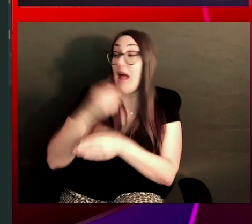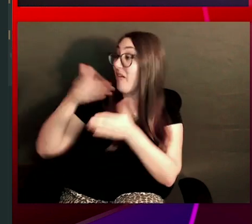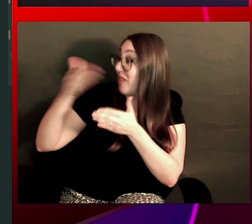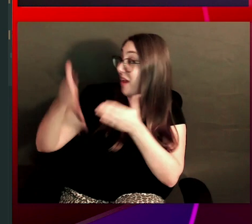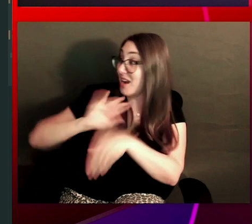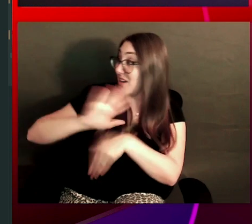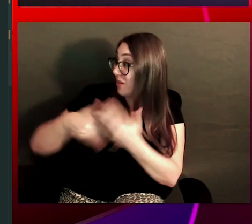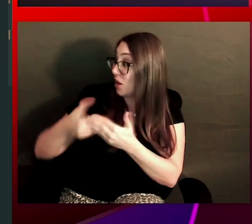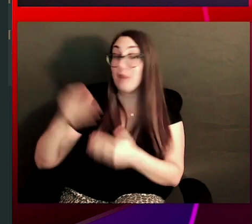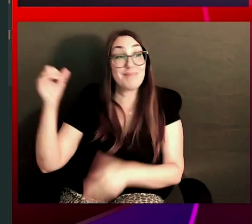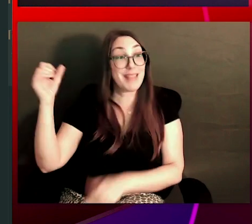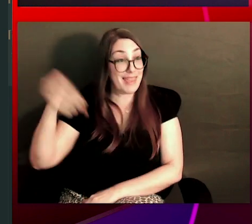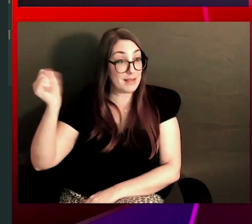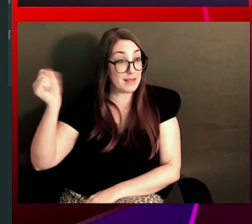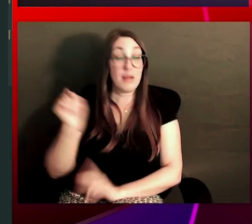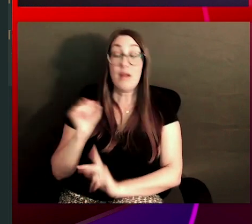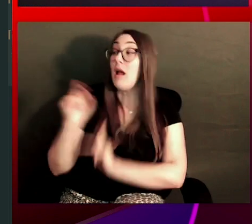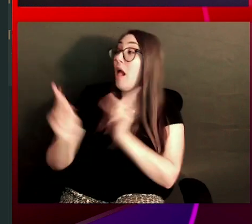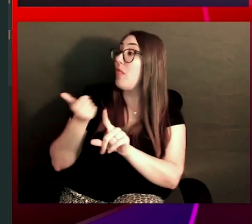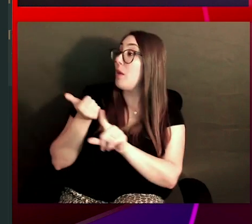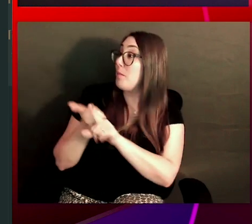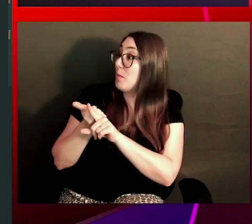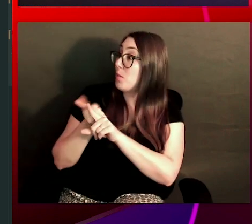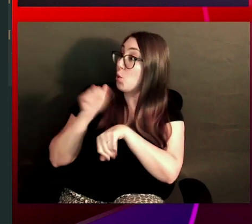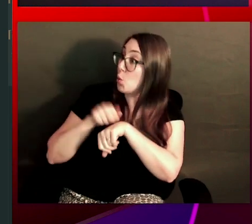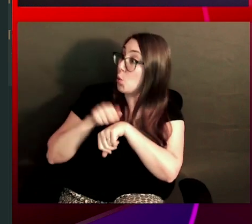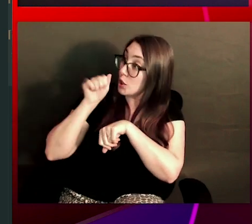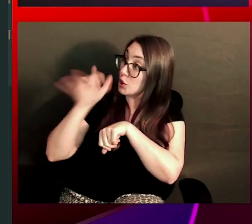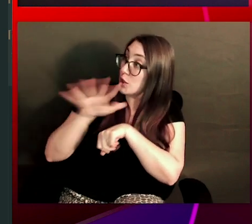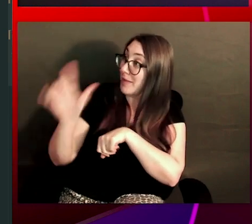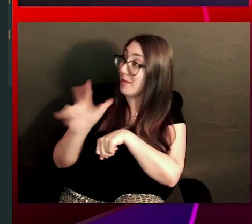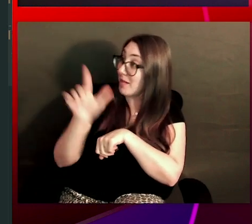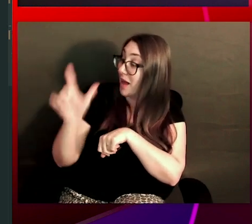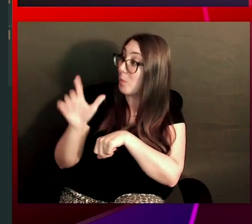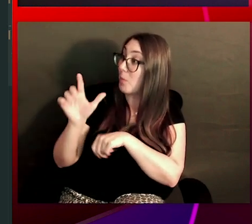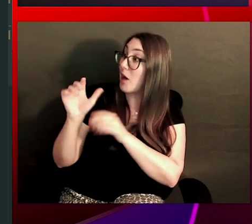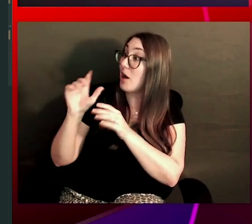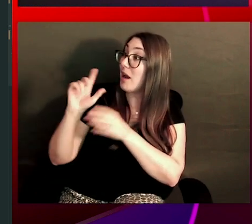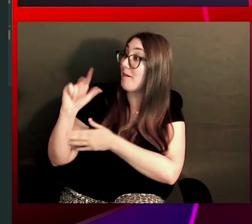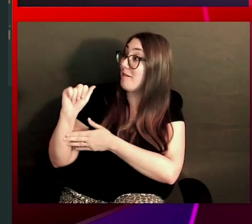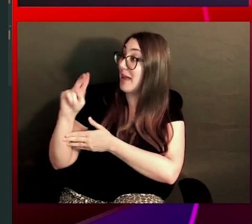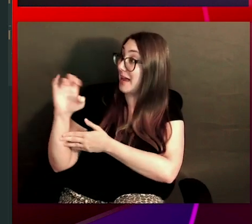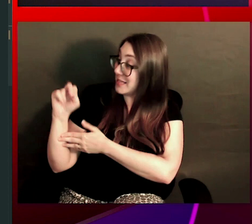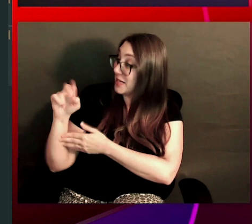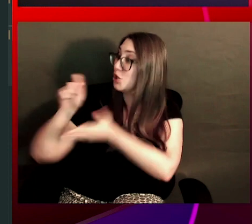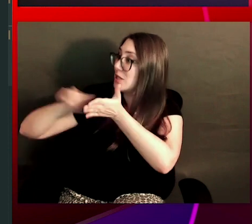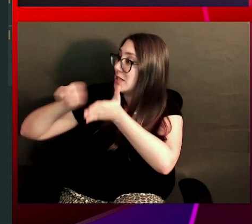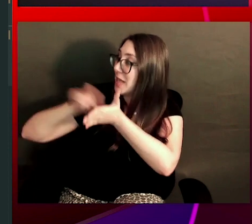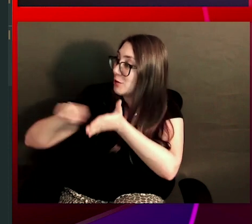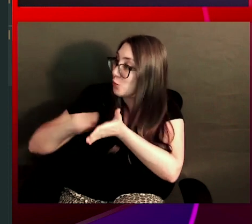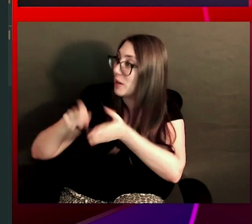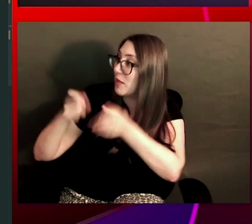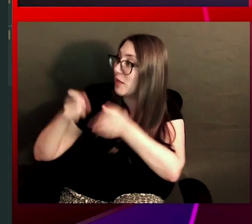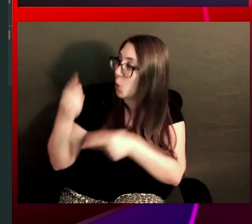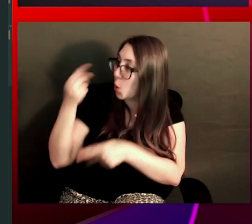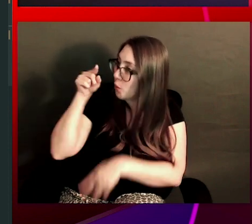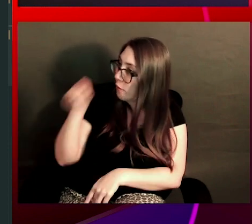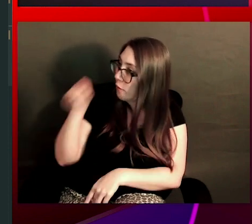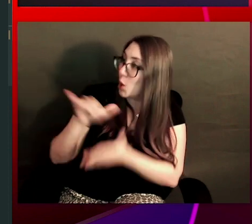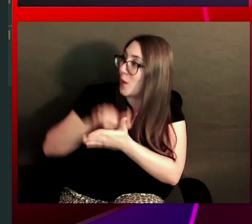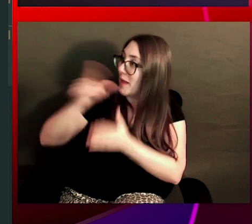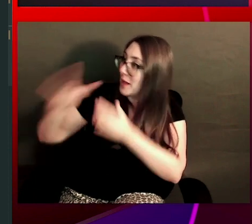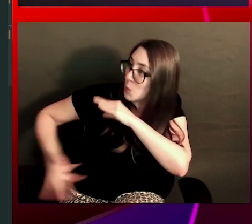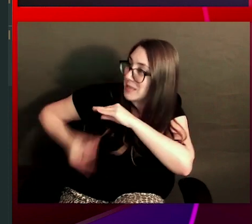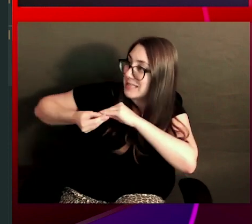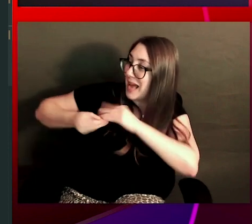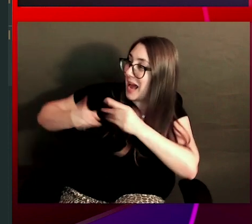the people who are shipping the library of annotations have written the implementation code for you, and that's what gets added to your package.